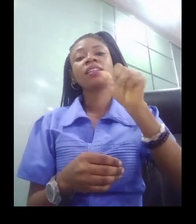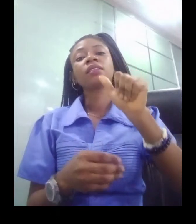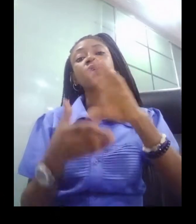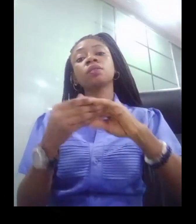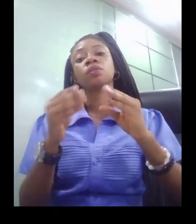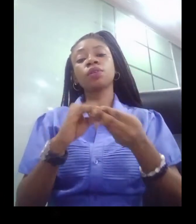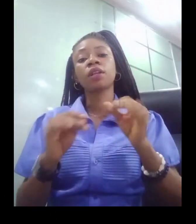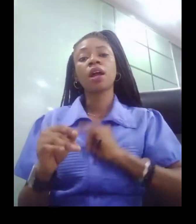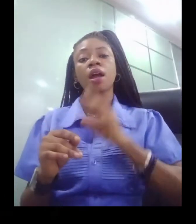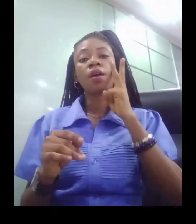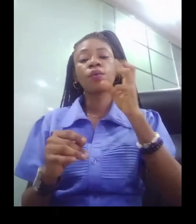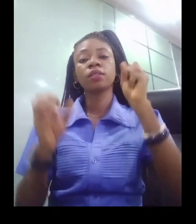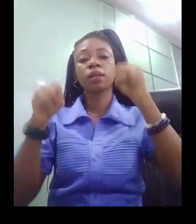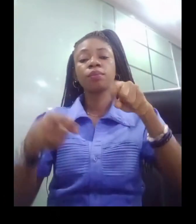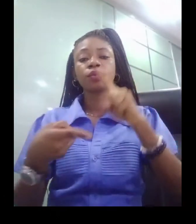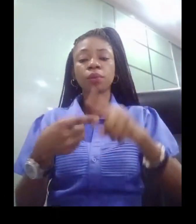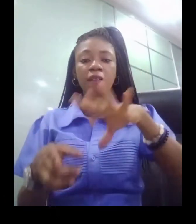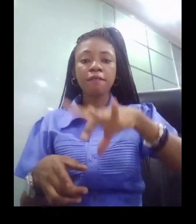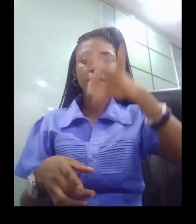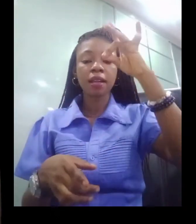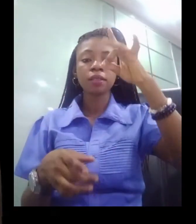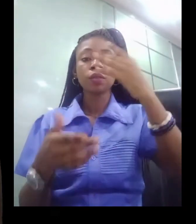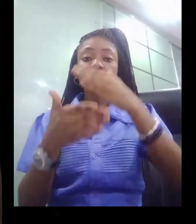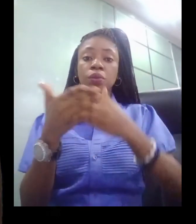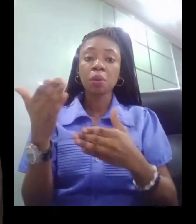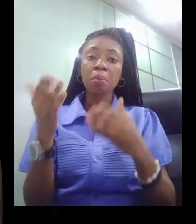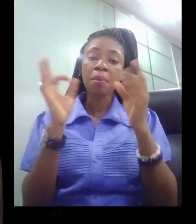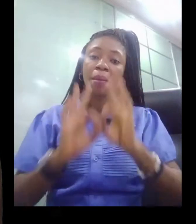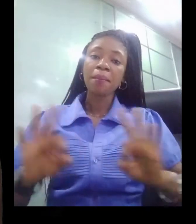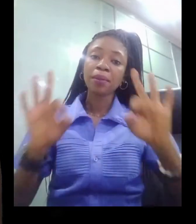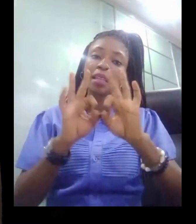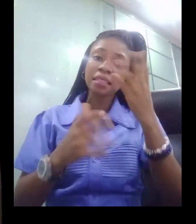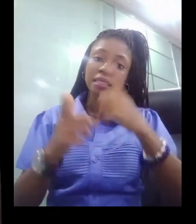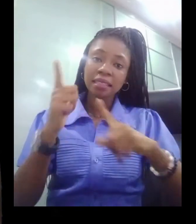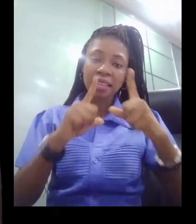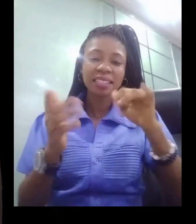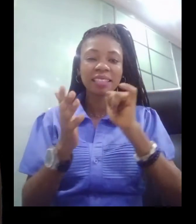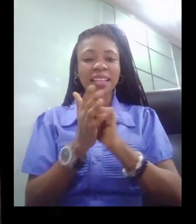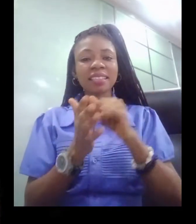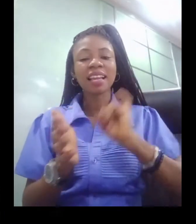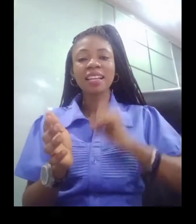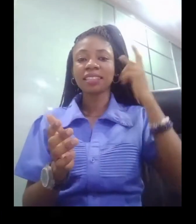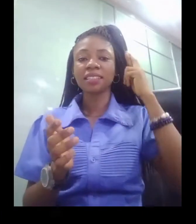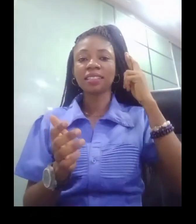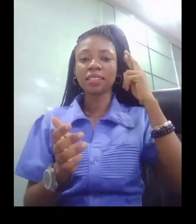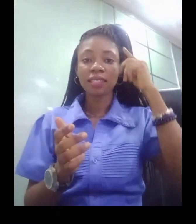isolate some major signs that I think are iconic. Number one